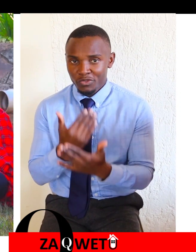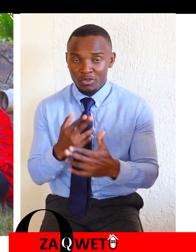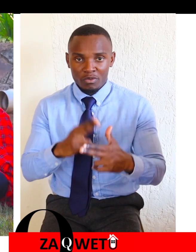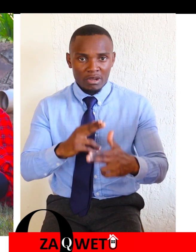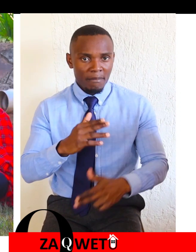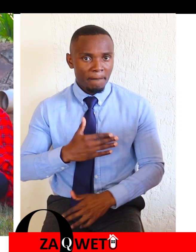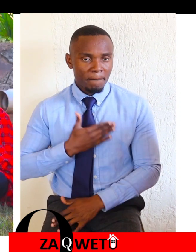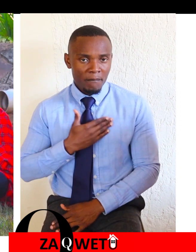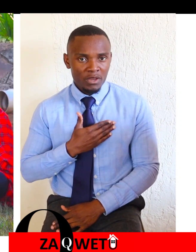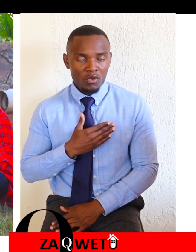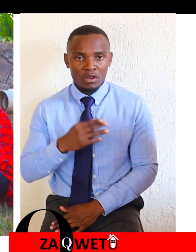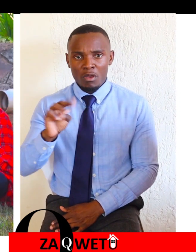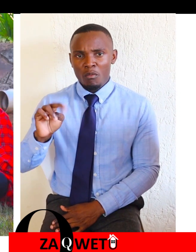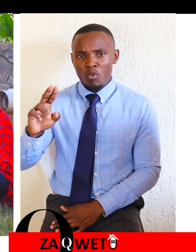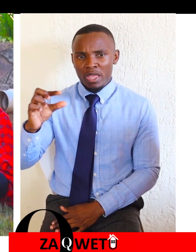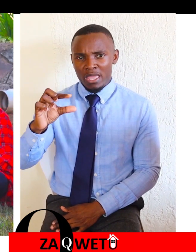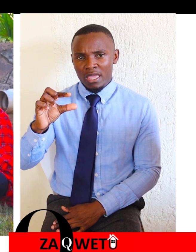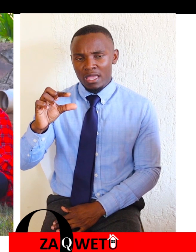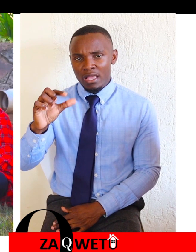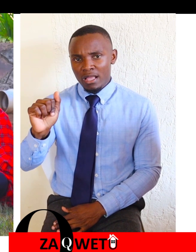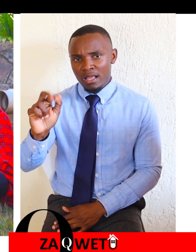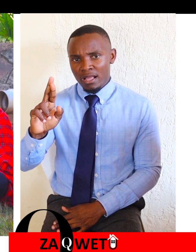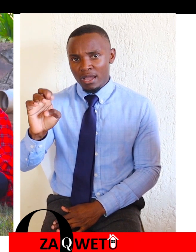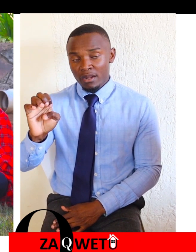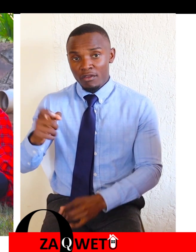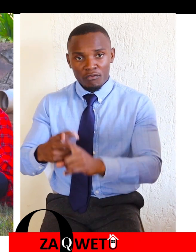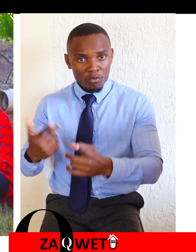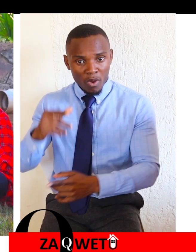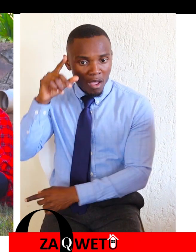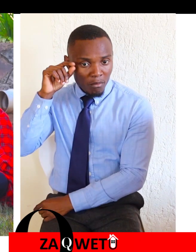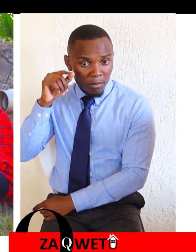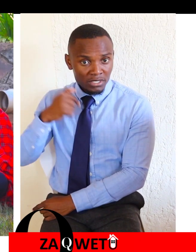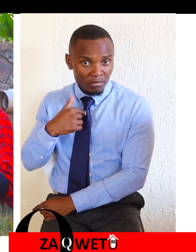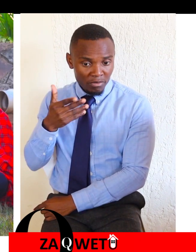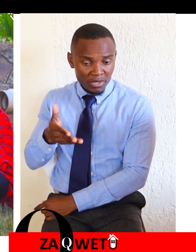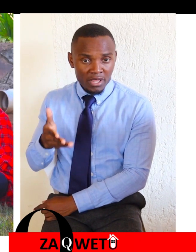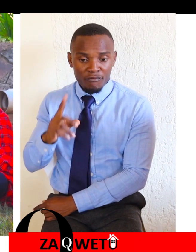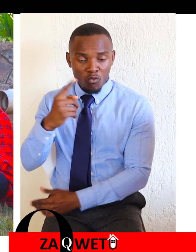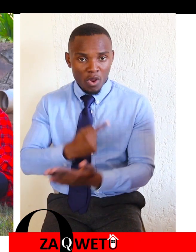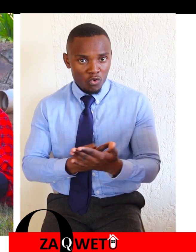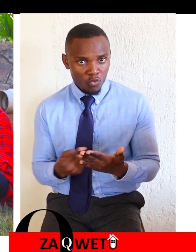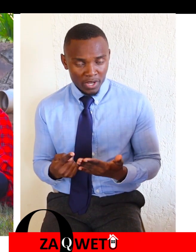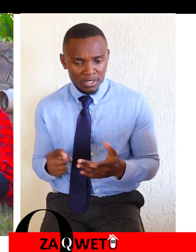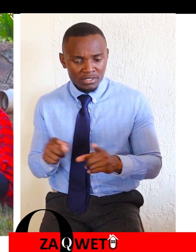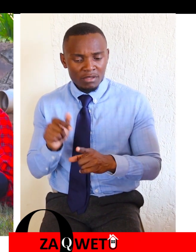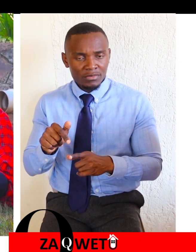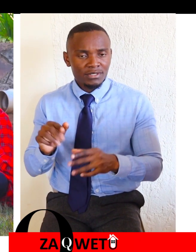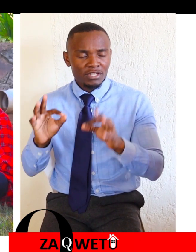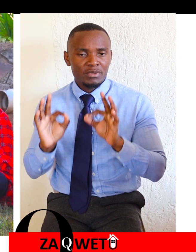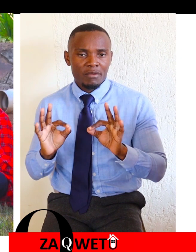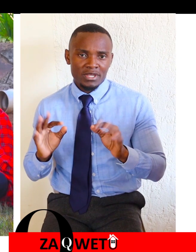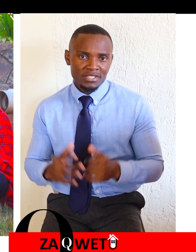Thank you so much. My name is Fortune Ligare. Natoka Mombasa. And I've been here for a